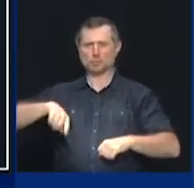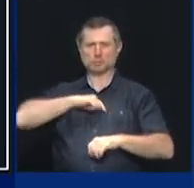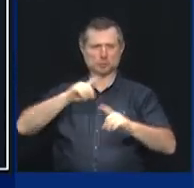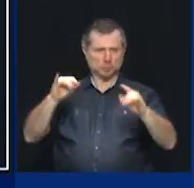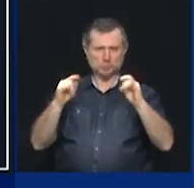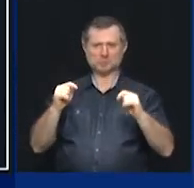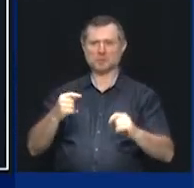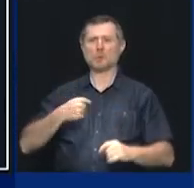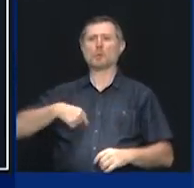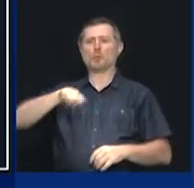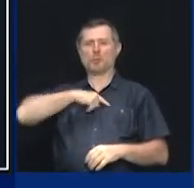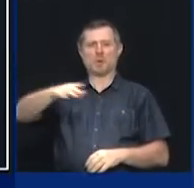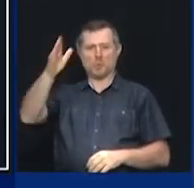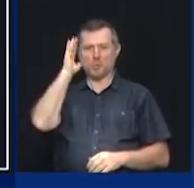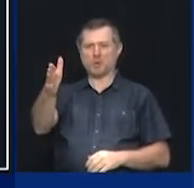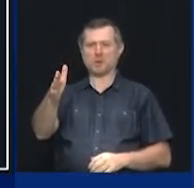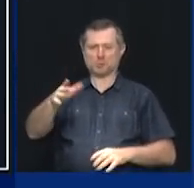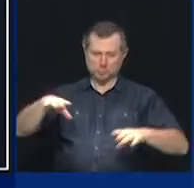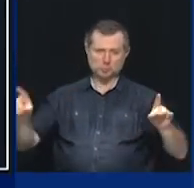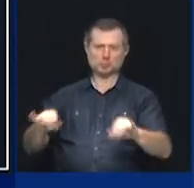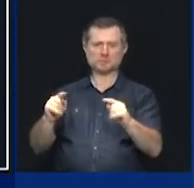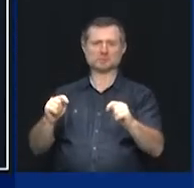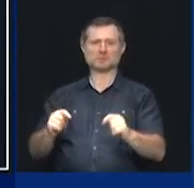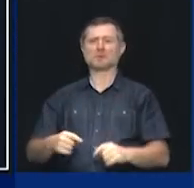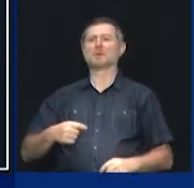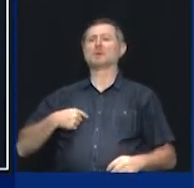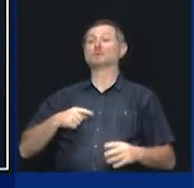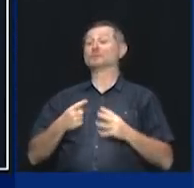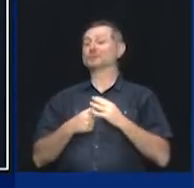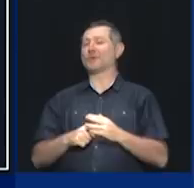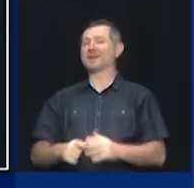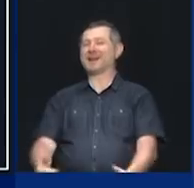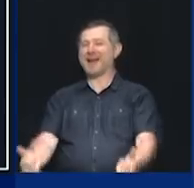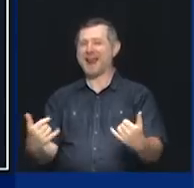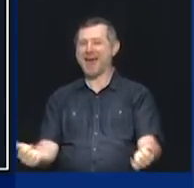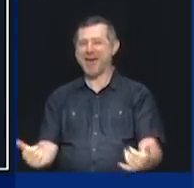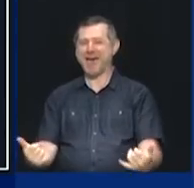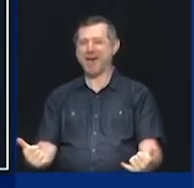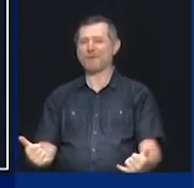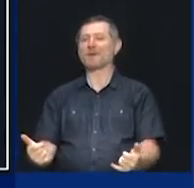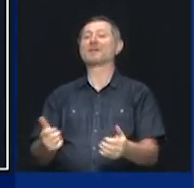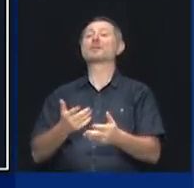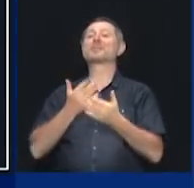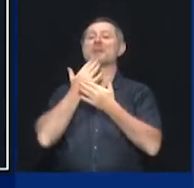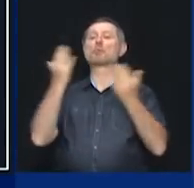will do it. And it starts today. Thank you and God bless you.